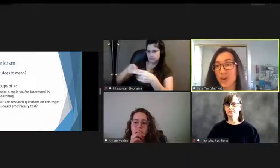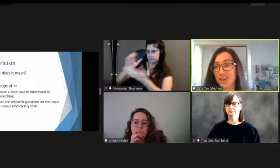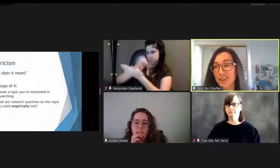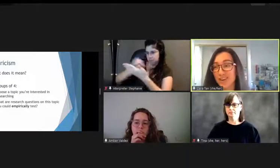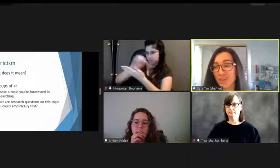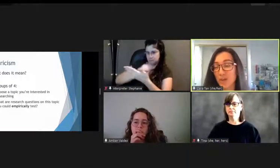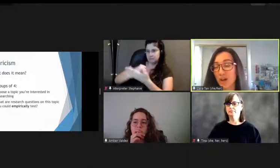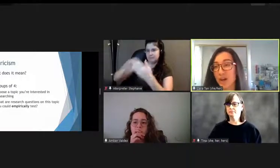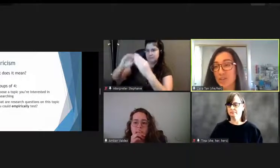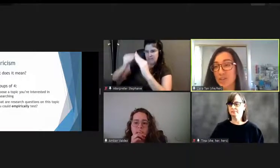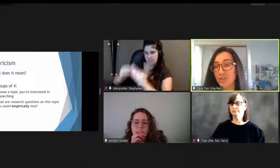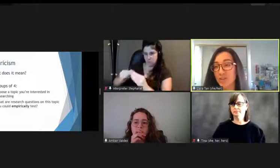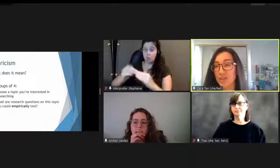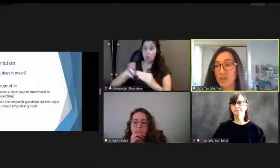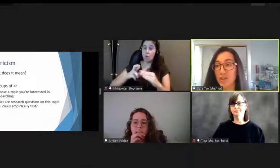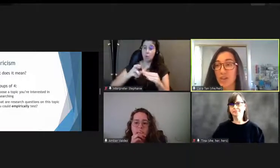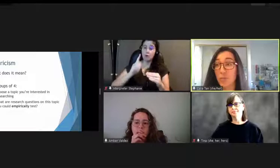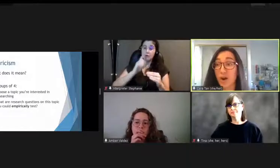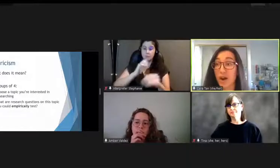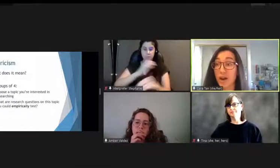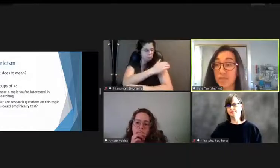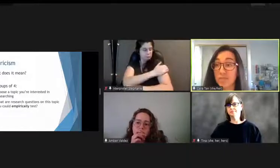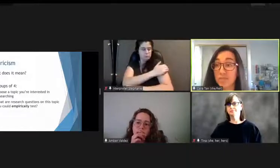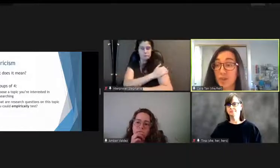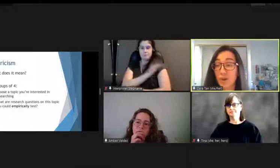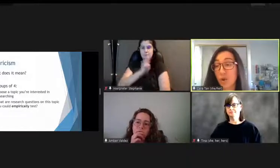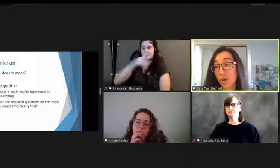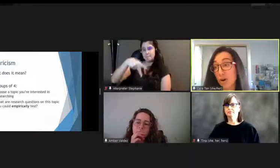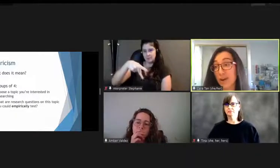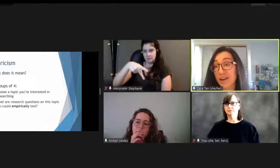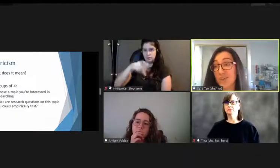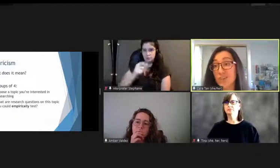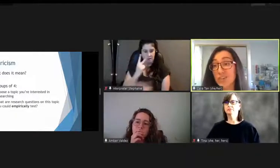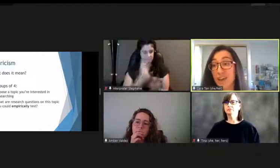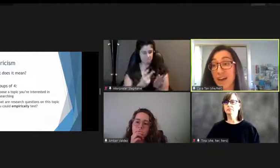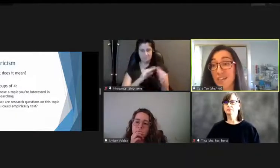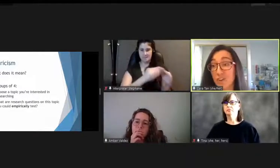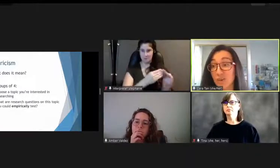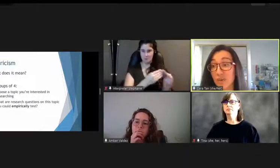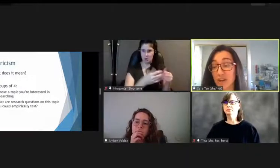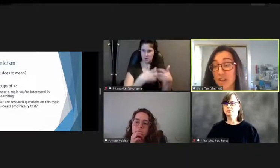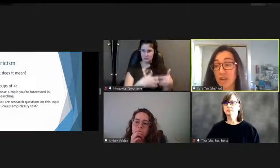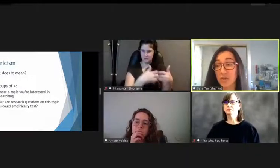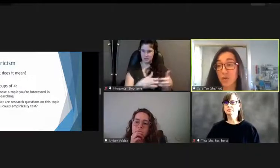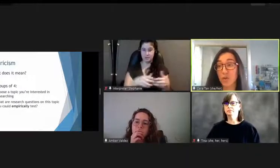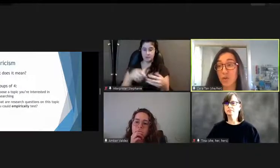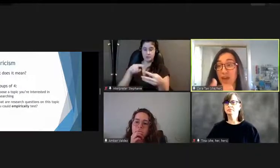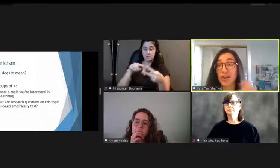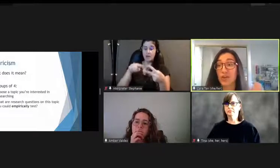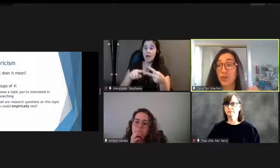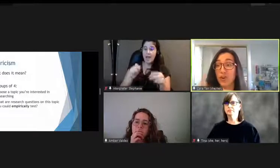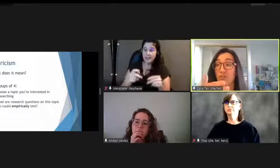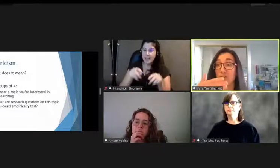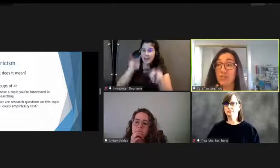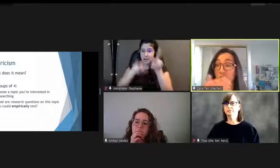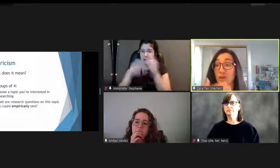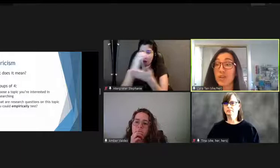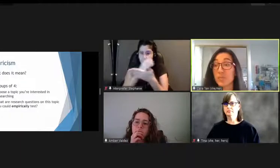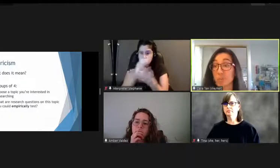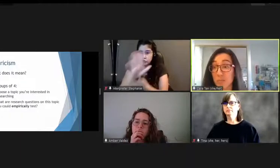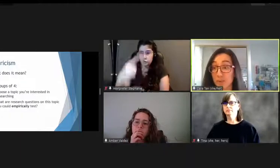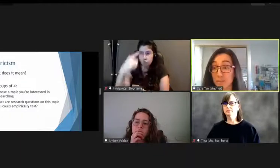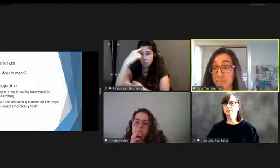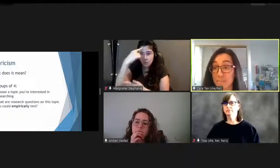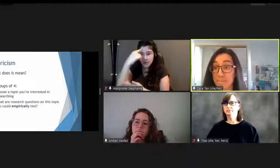your brain by using an MRI. Or I could actually just ask you, and I could look at your answers on a